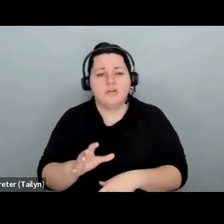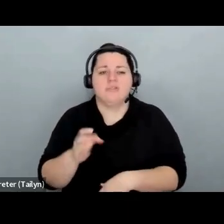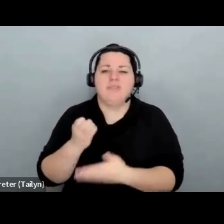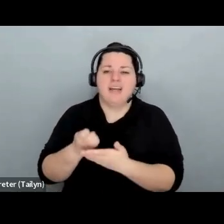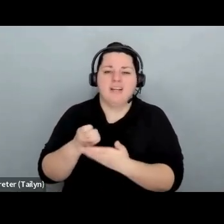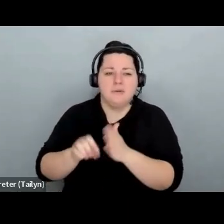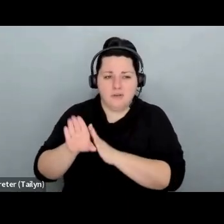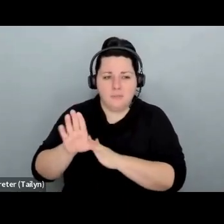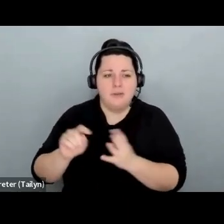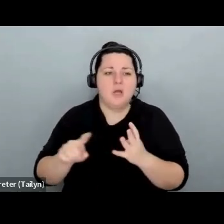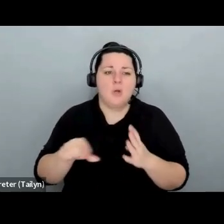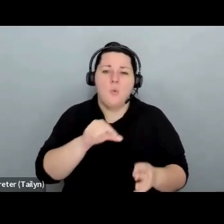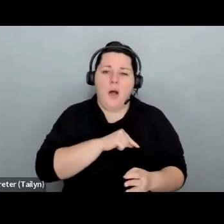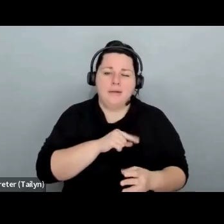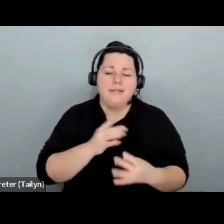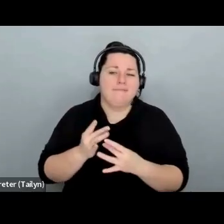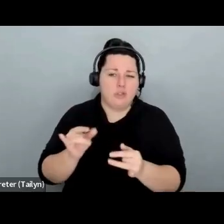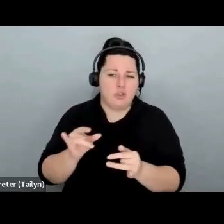efficient services.